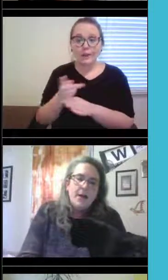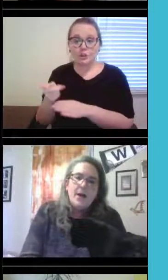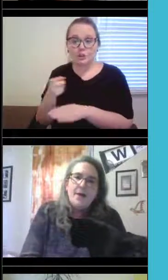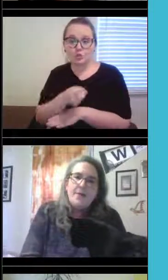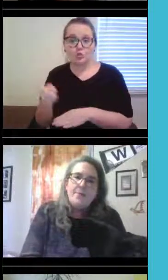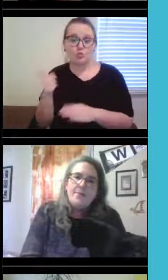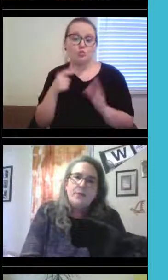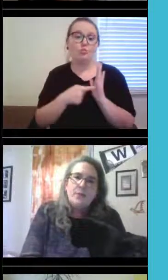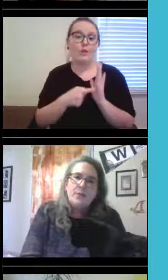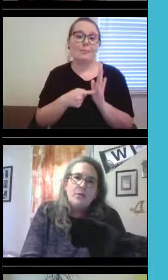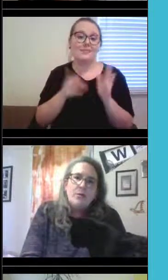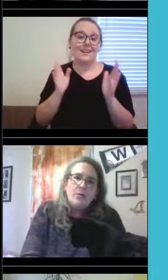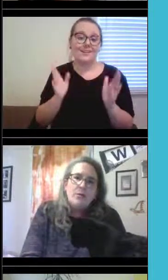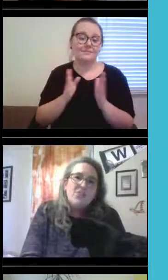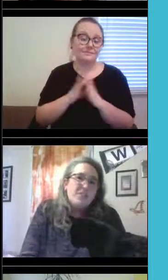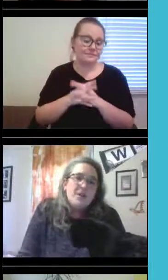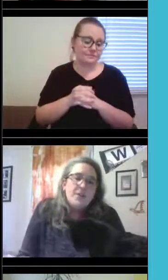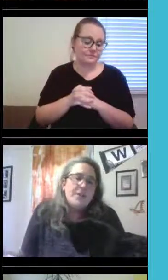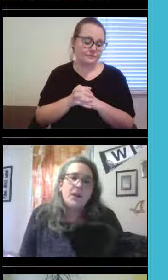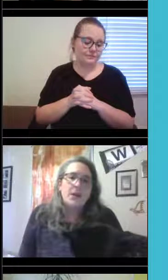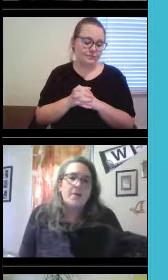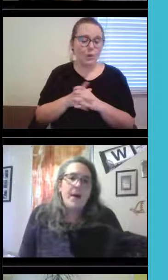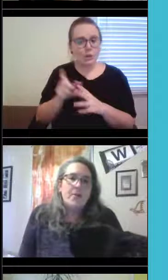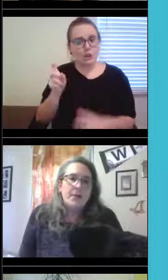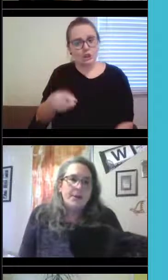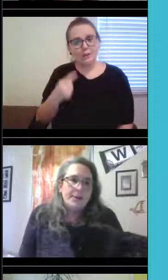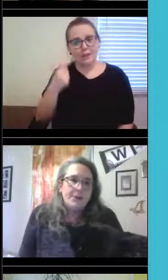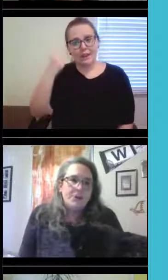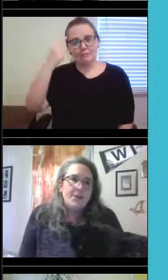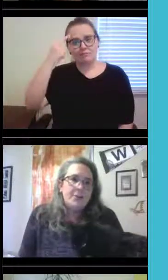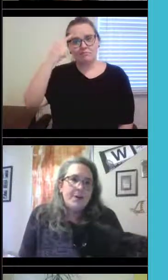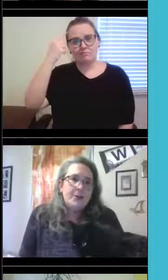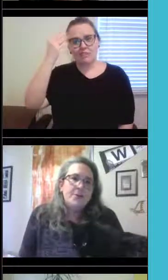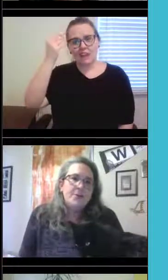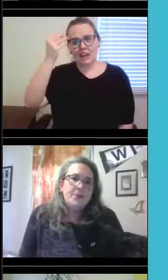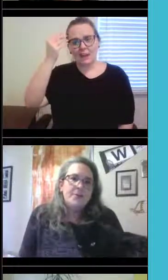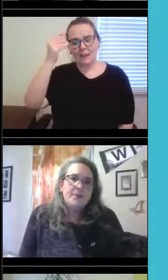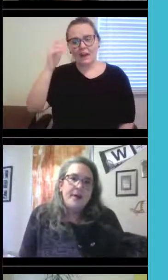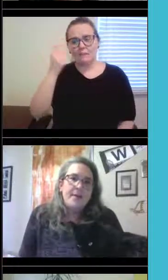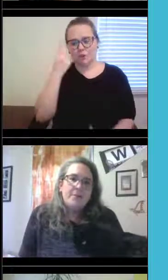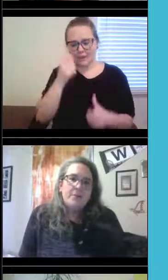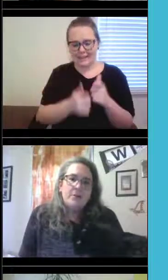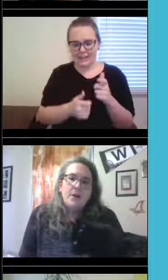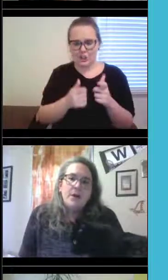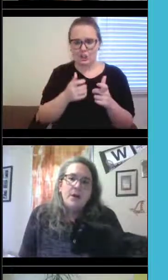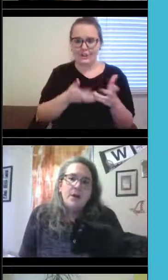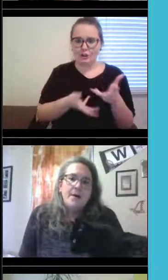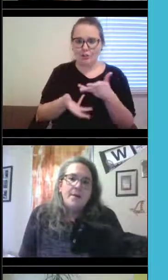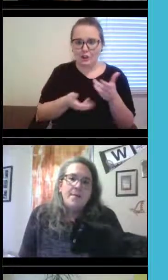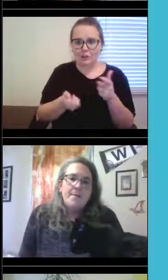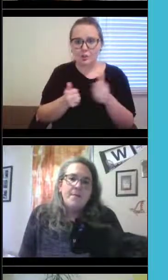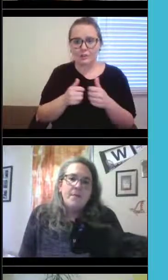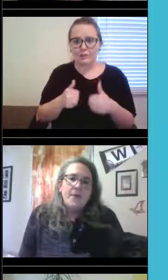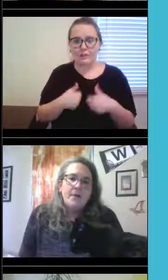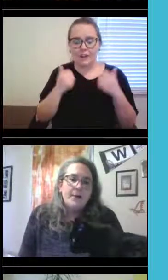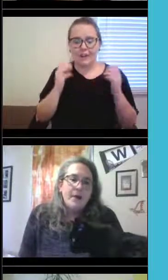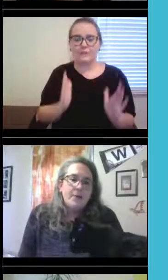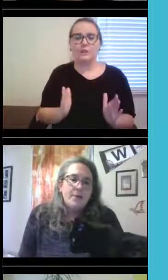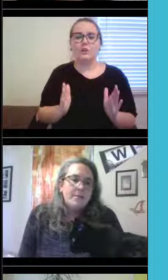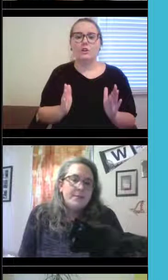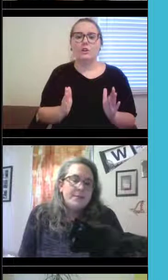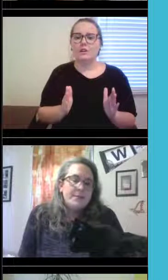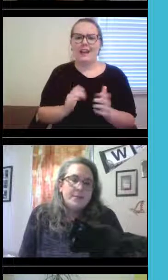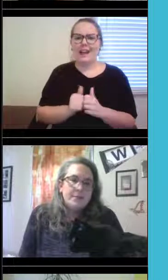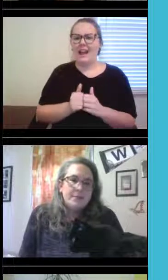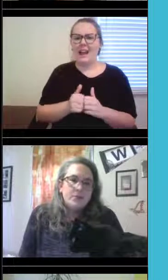represent, we should all be thinking about in each interaction with the survivor, how to